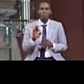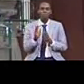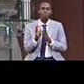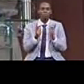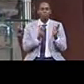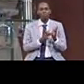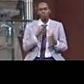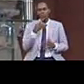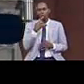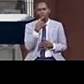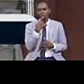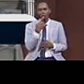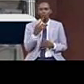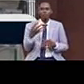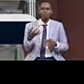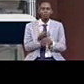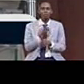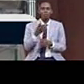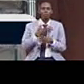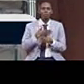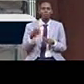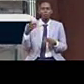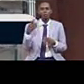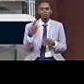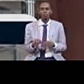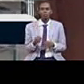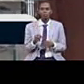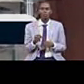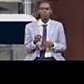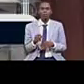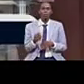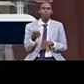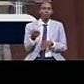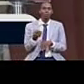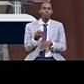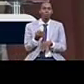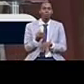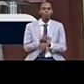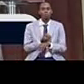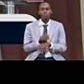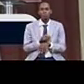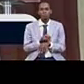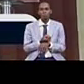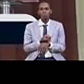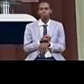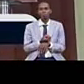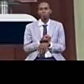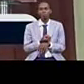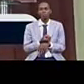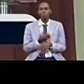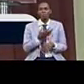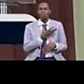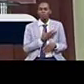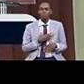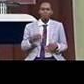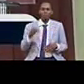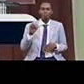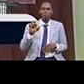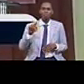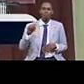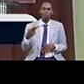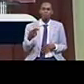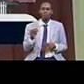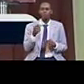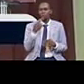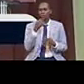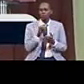said, "Take ye away the stone." Martha, the sister of him that was dead, says unto him, "Lord,